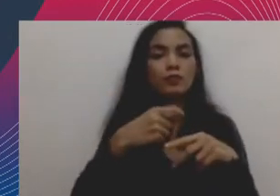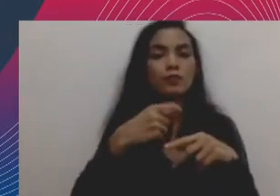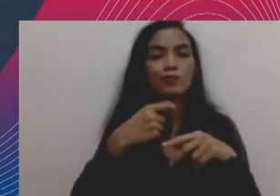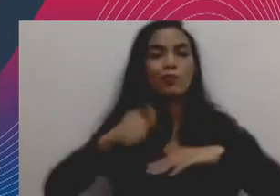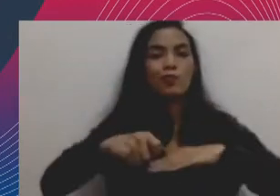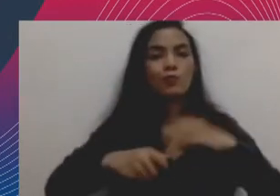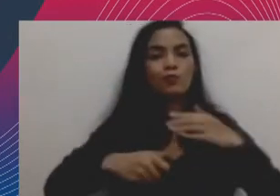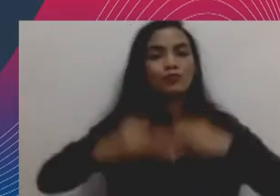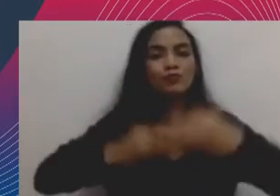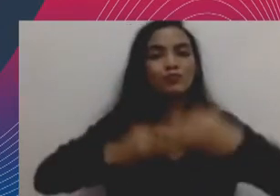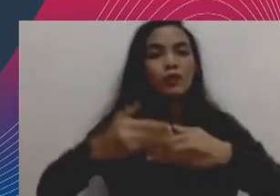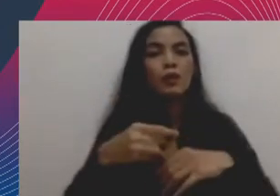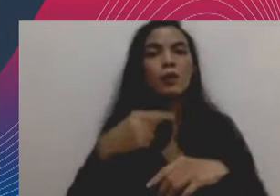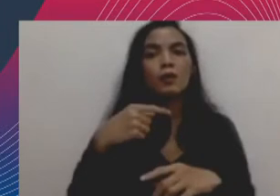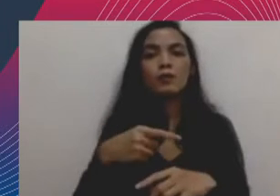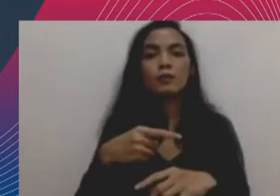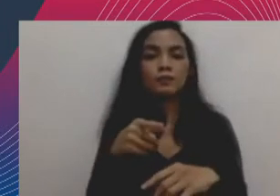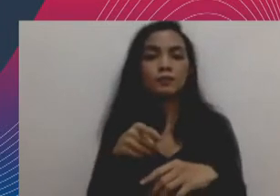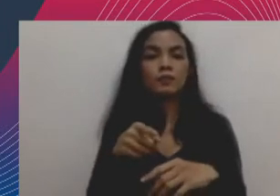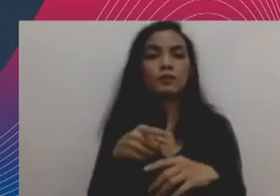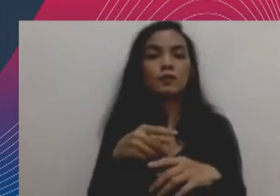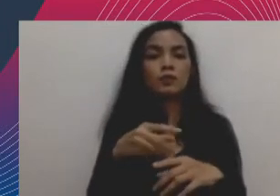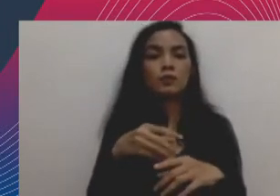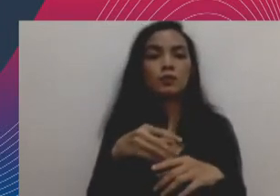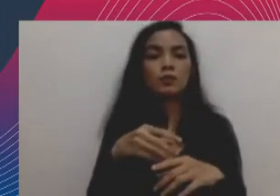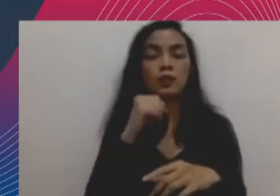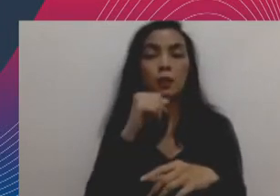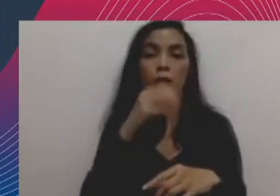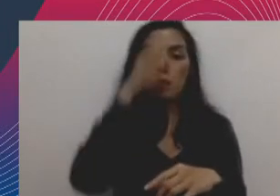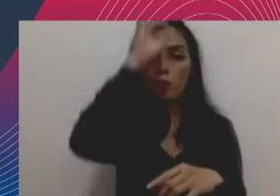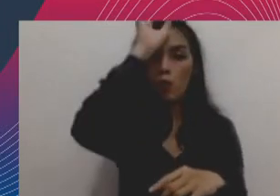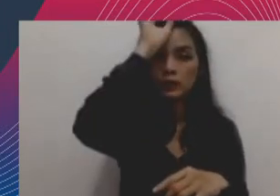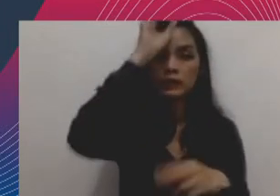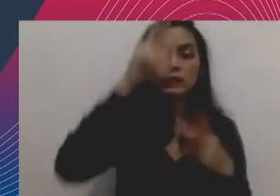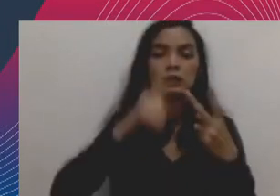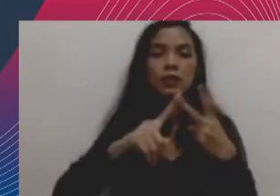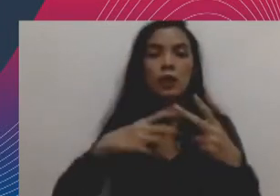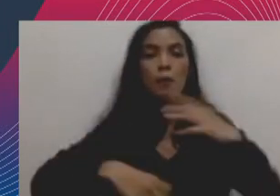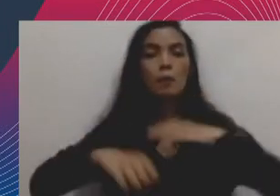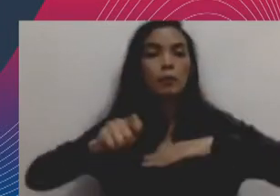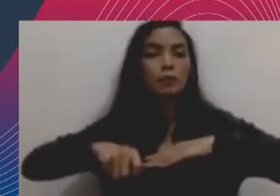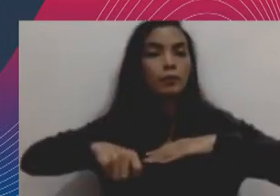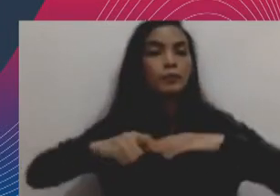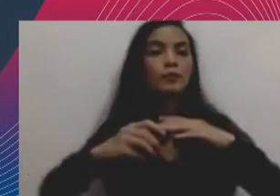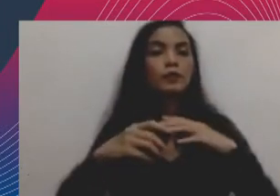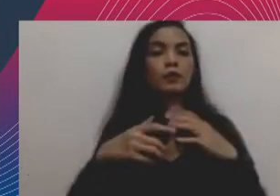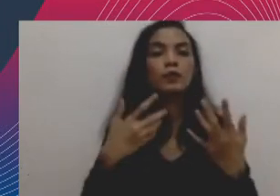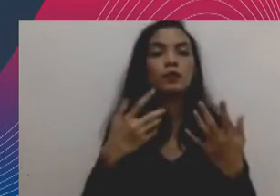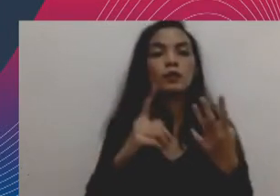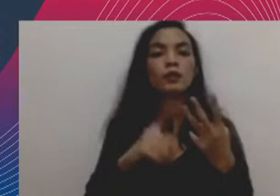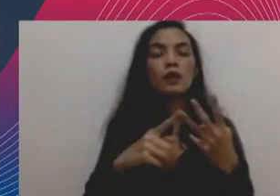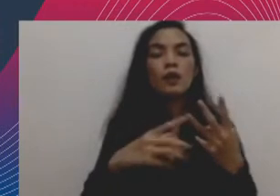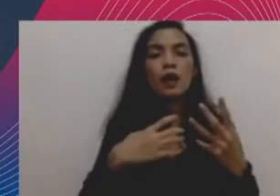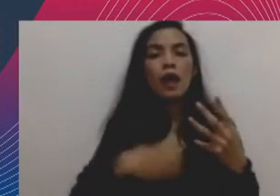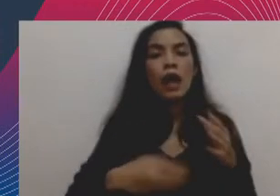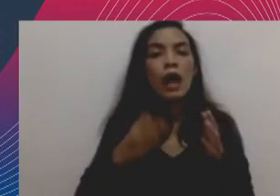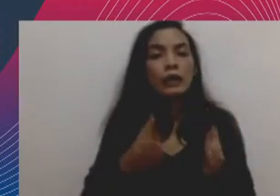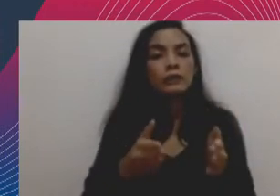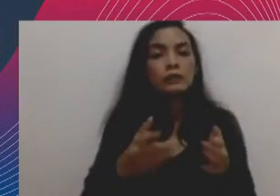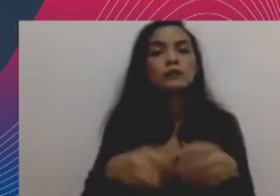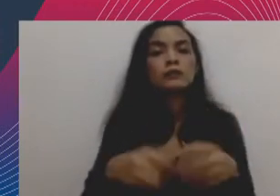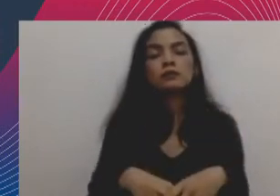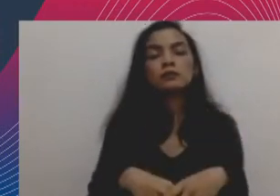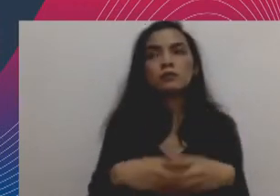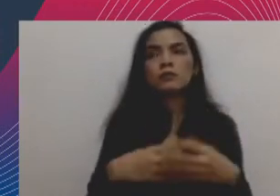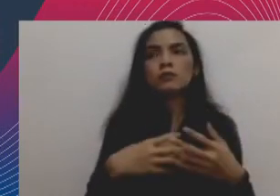to the law enforcers, such as police, judge, and then hakim ya, and then